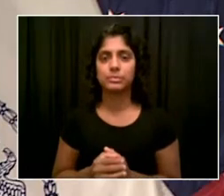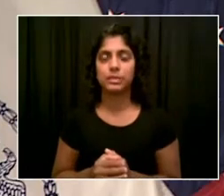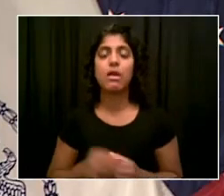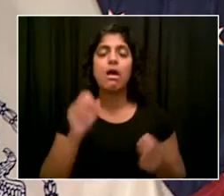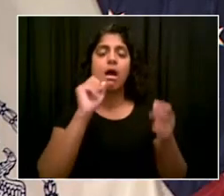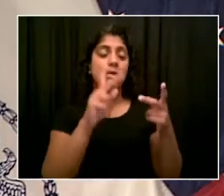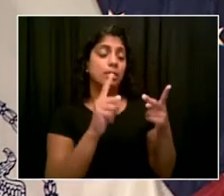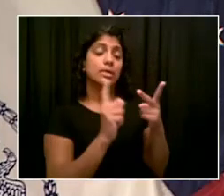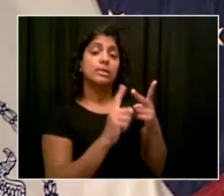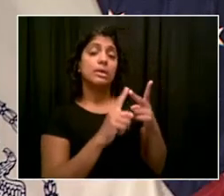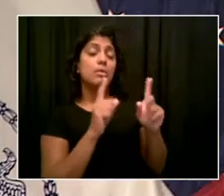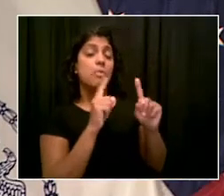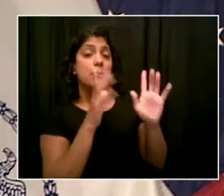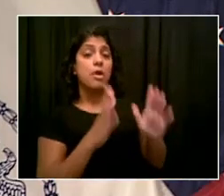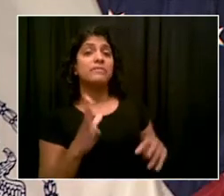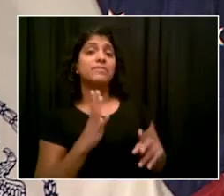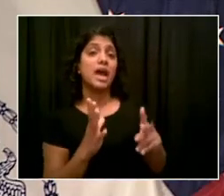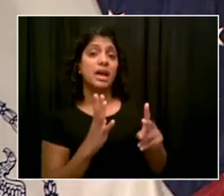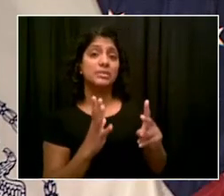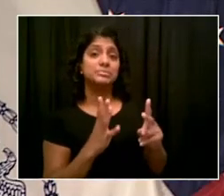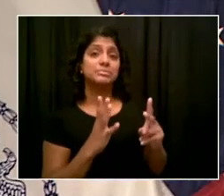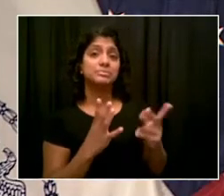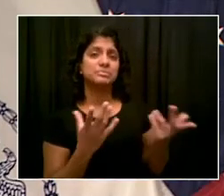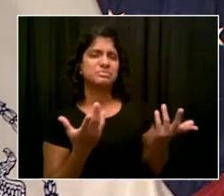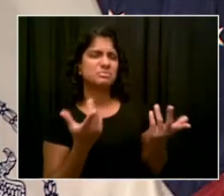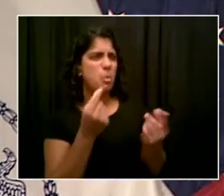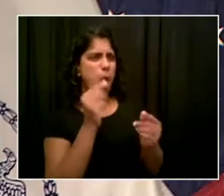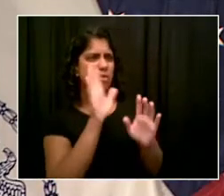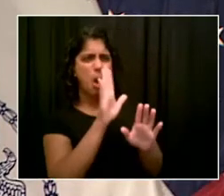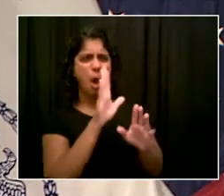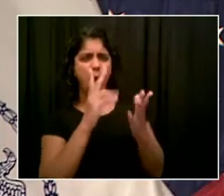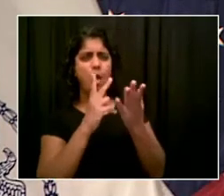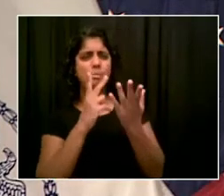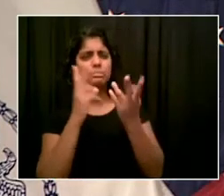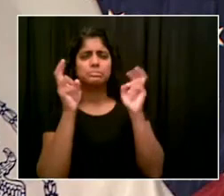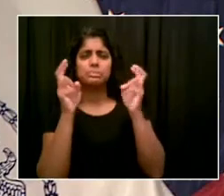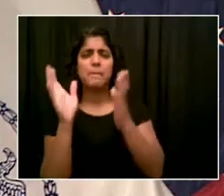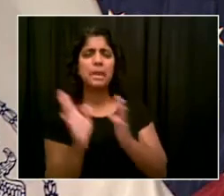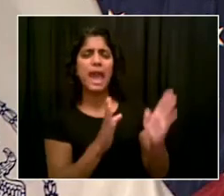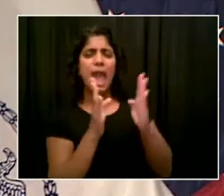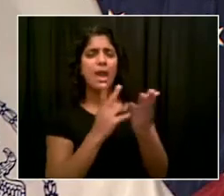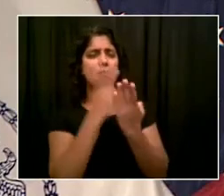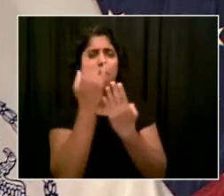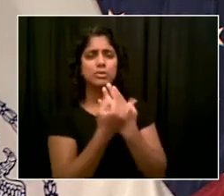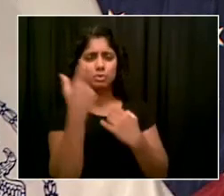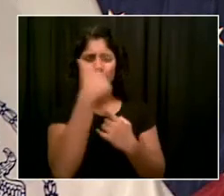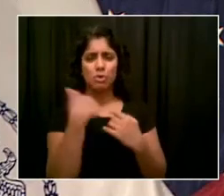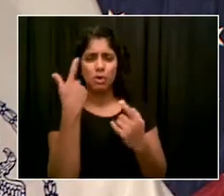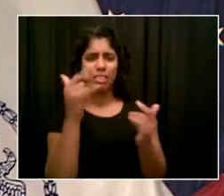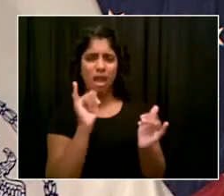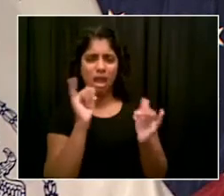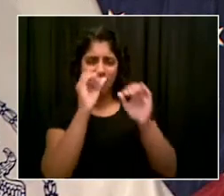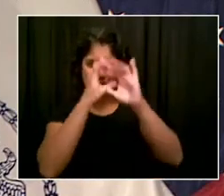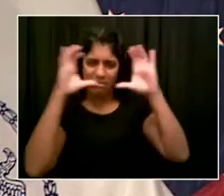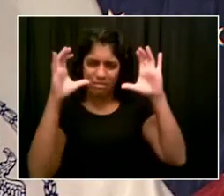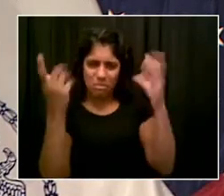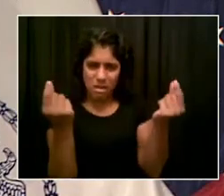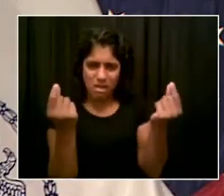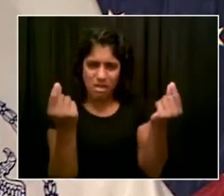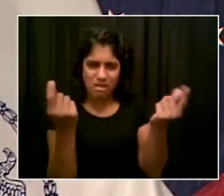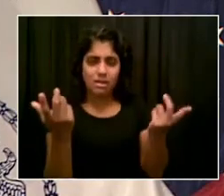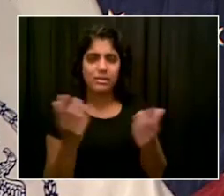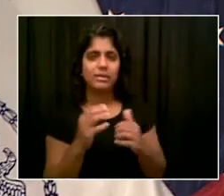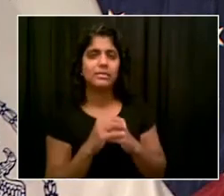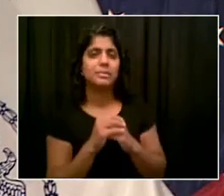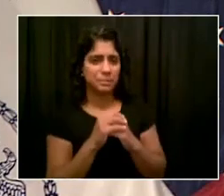that any playground that is dated beyond 1991 needs to be just totally revamped because the structures